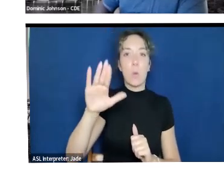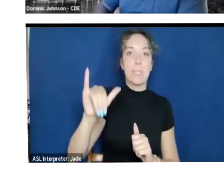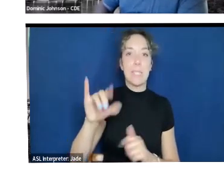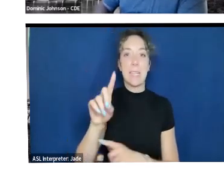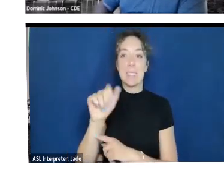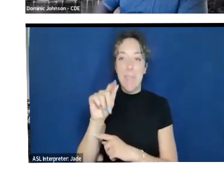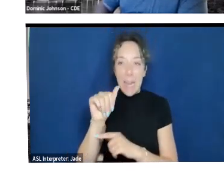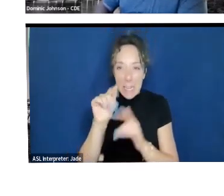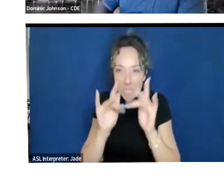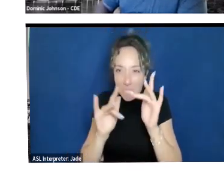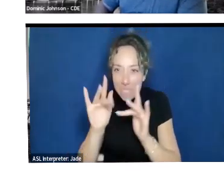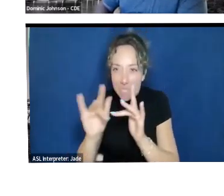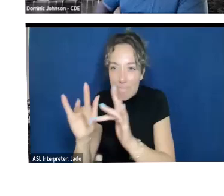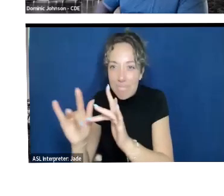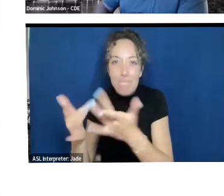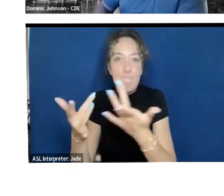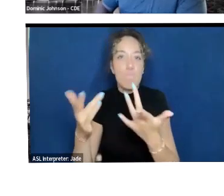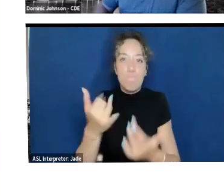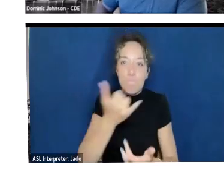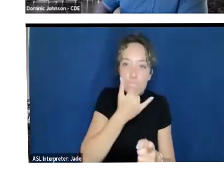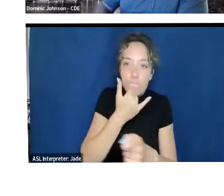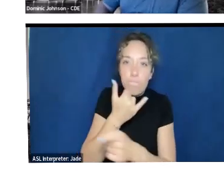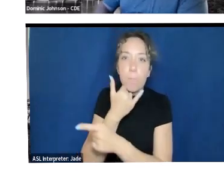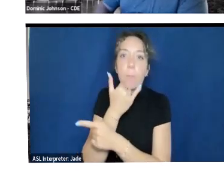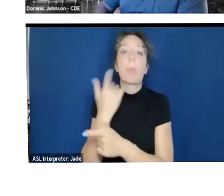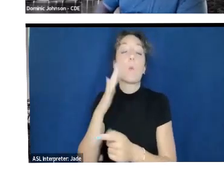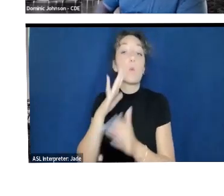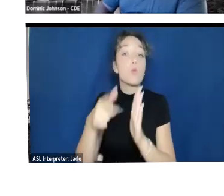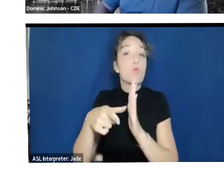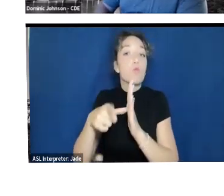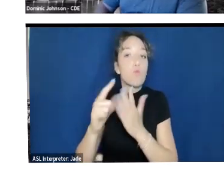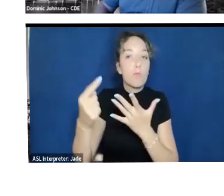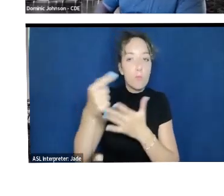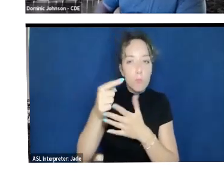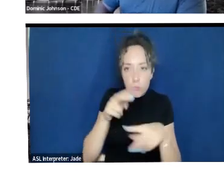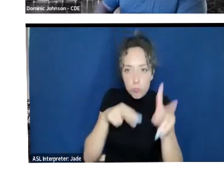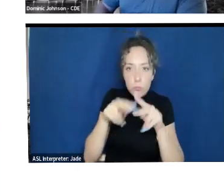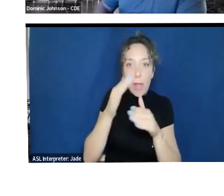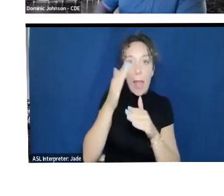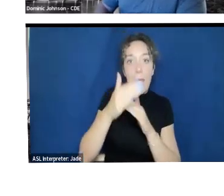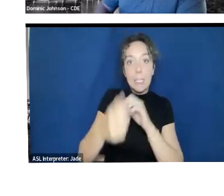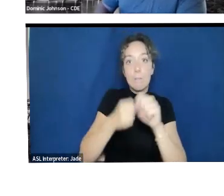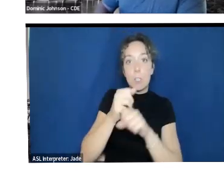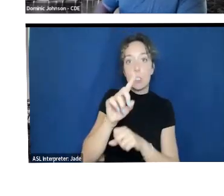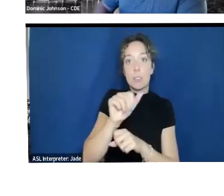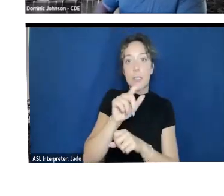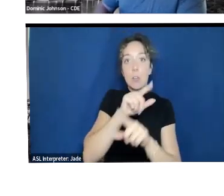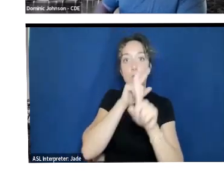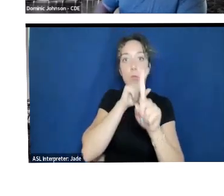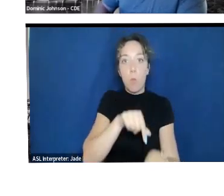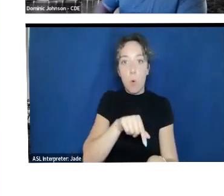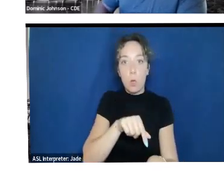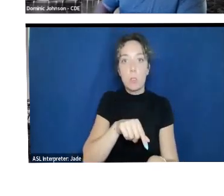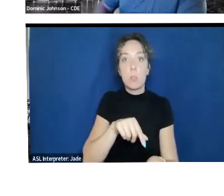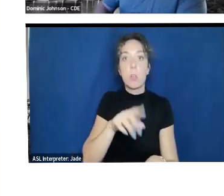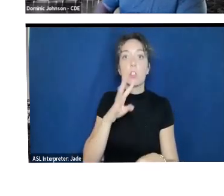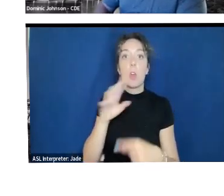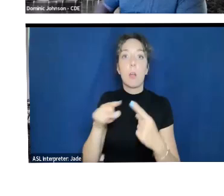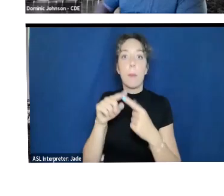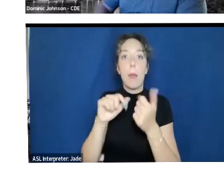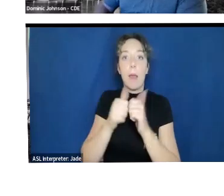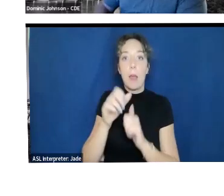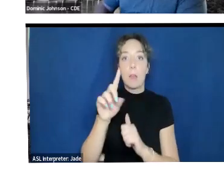We will review end of year reports and talk about how those data inform your state performance plan